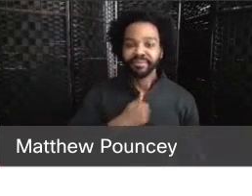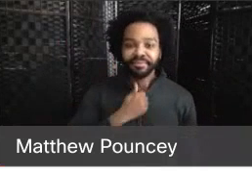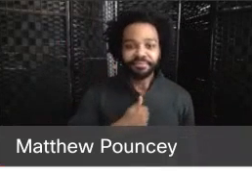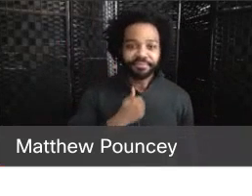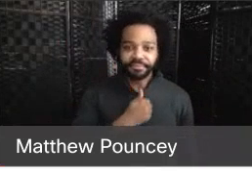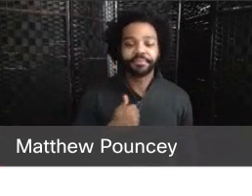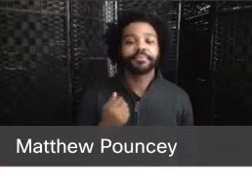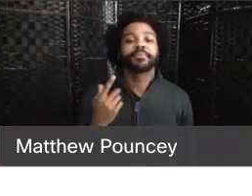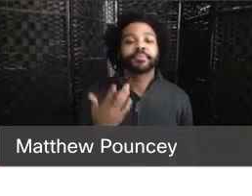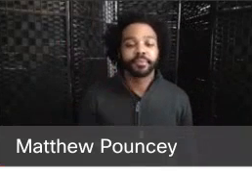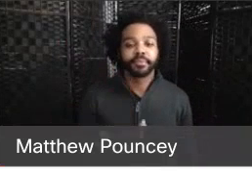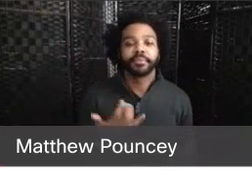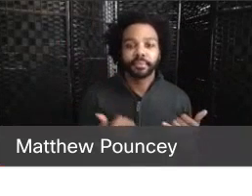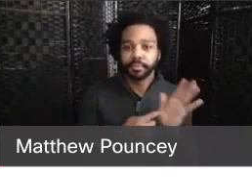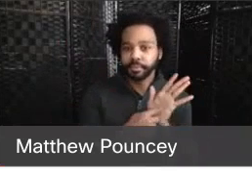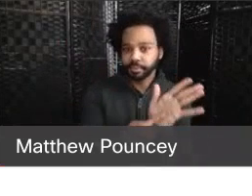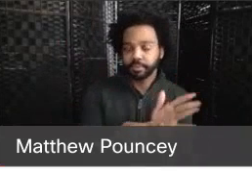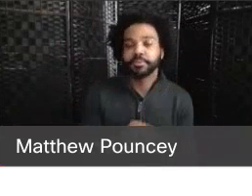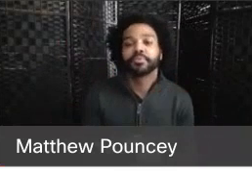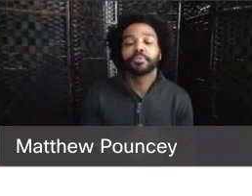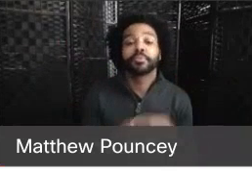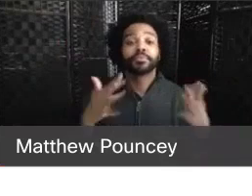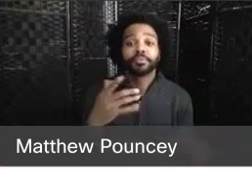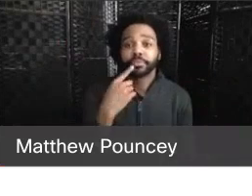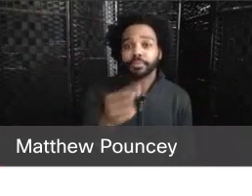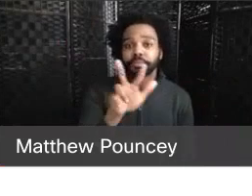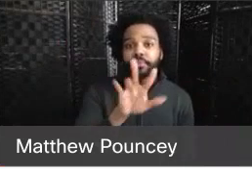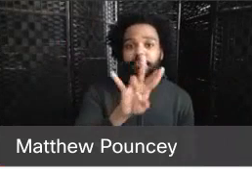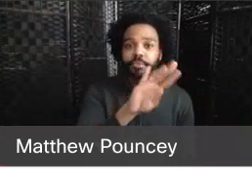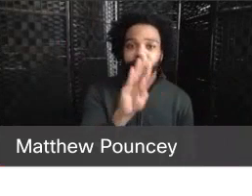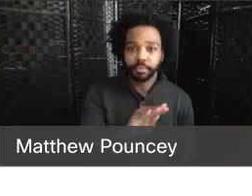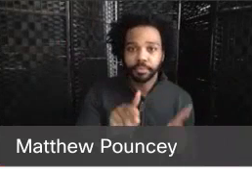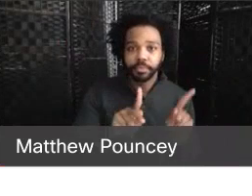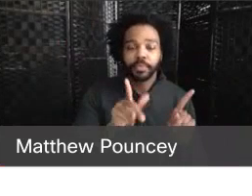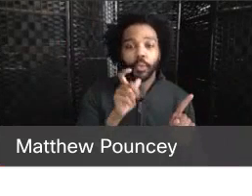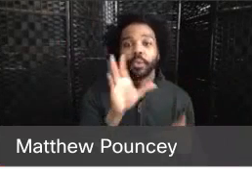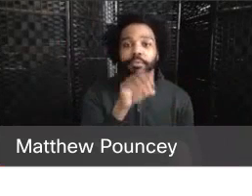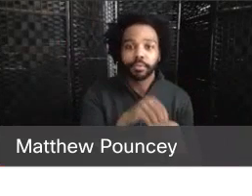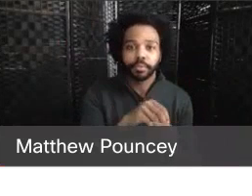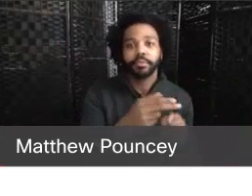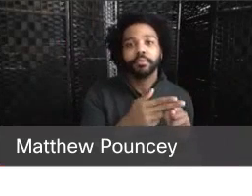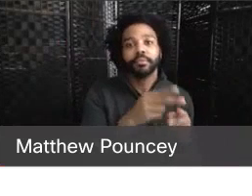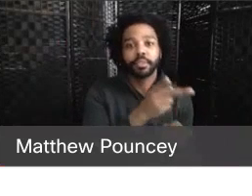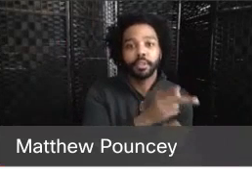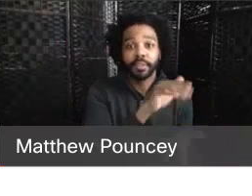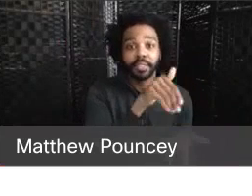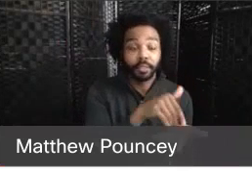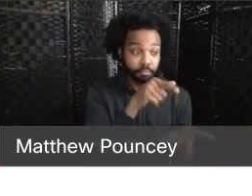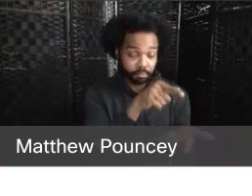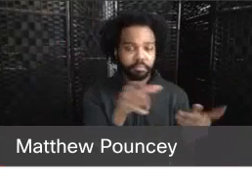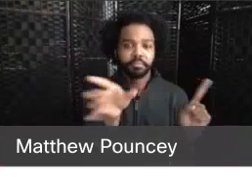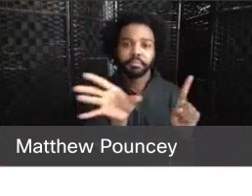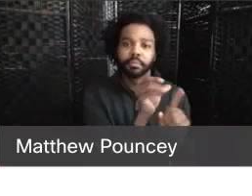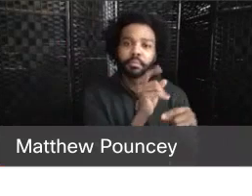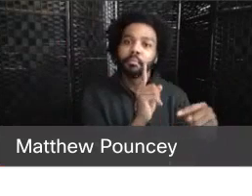So as I said, 37% of folks in intermediate care facilities have tested positive.